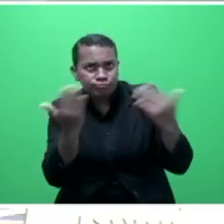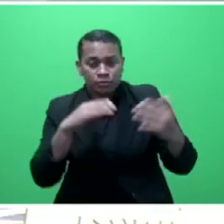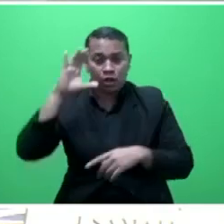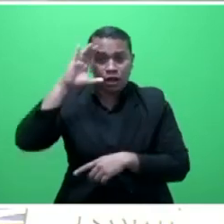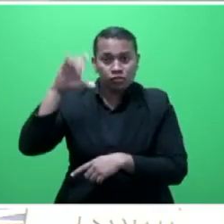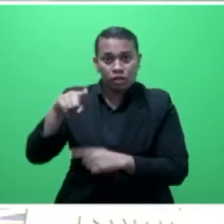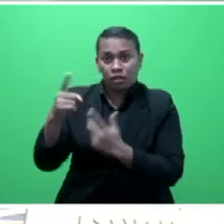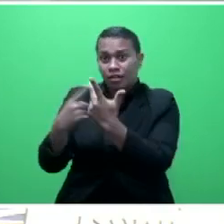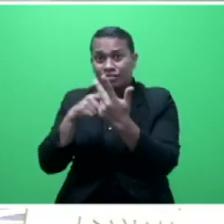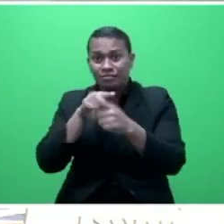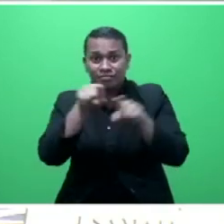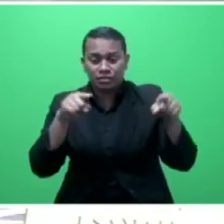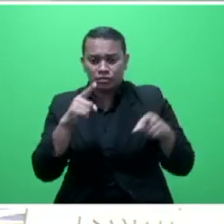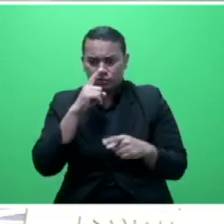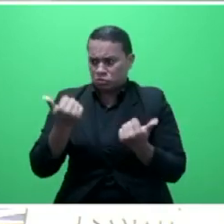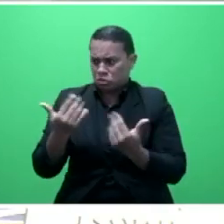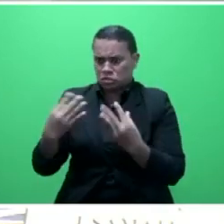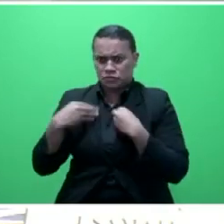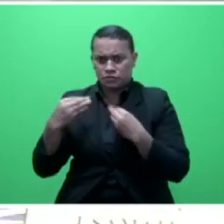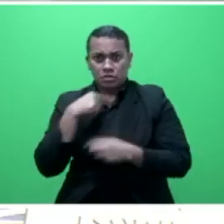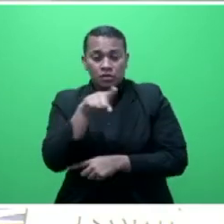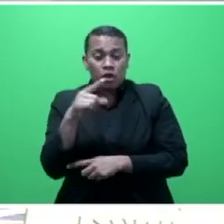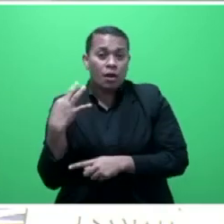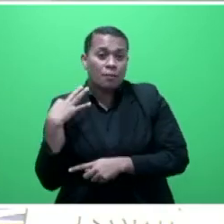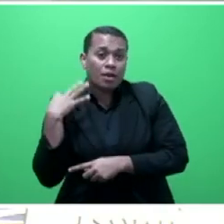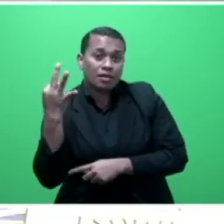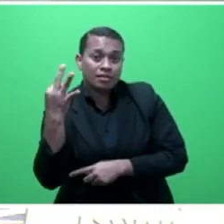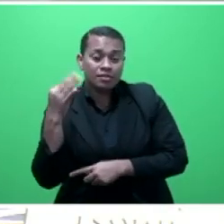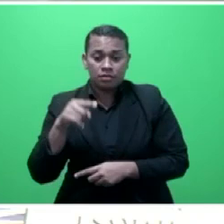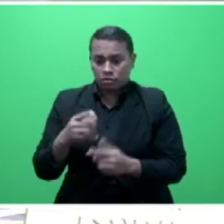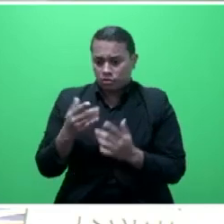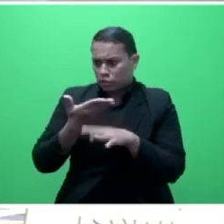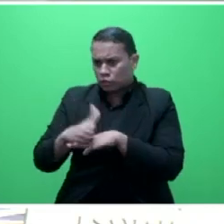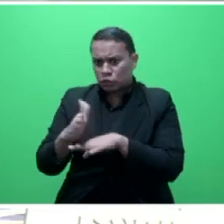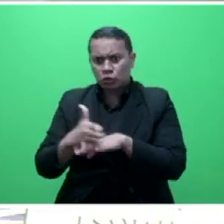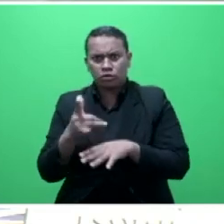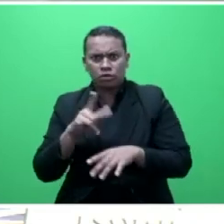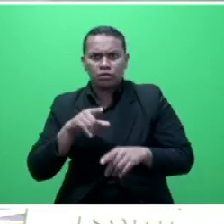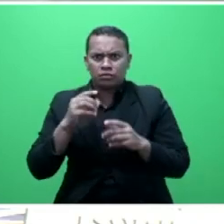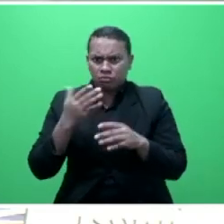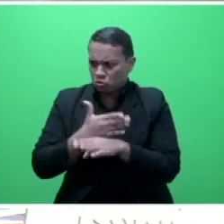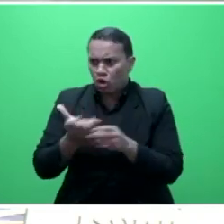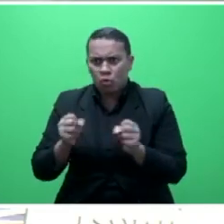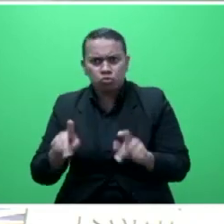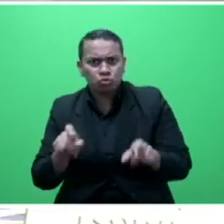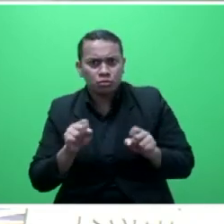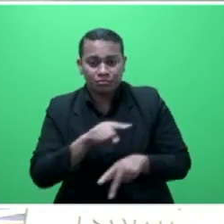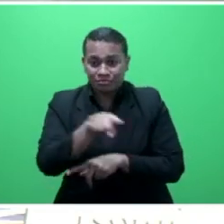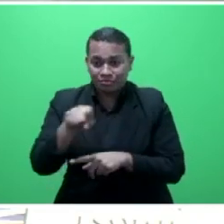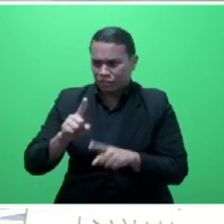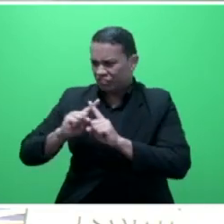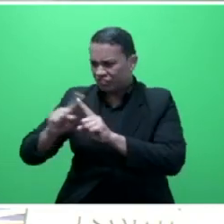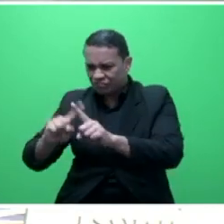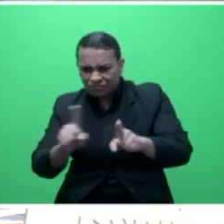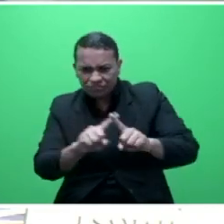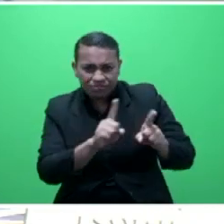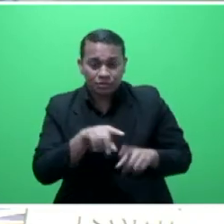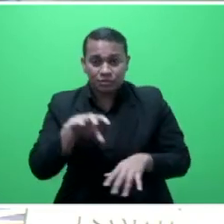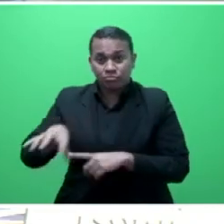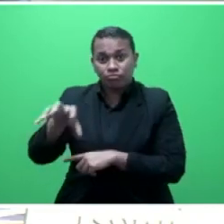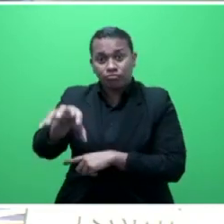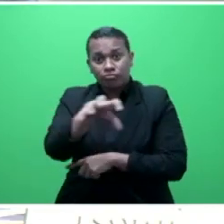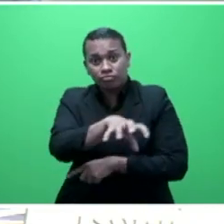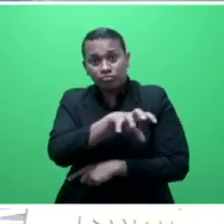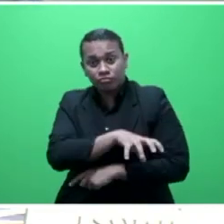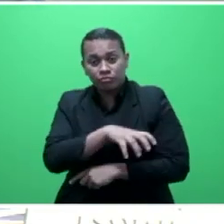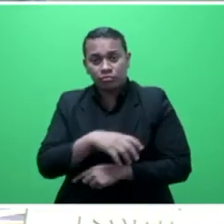received a number of applications that would breathe new life and new jobs across industries and sectors. Several high net